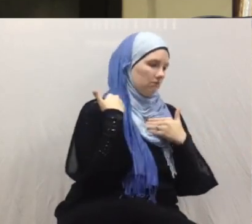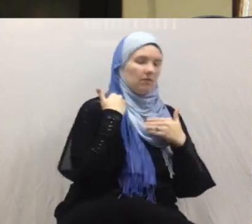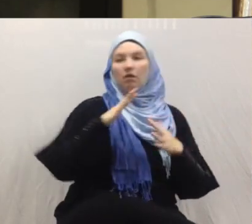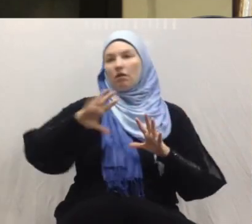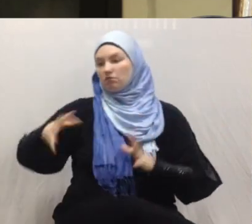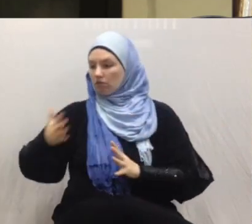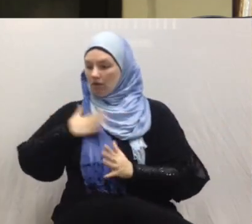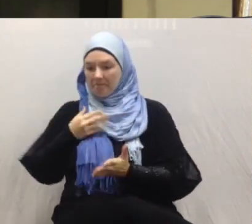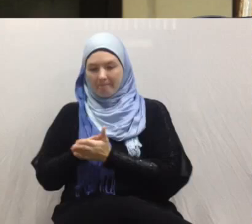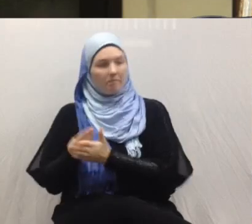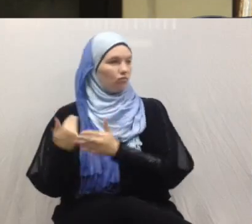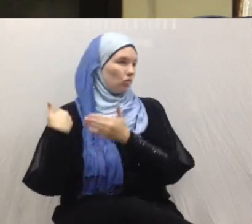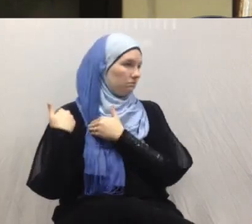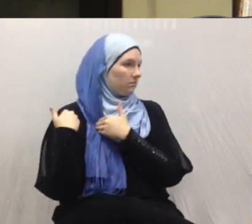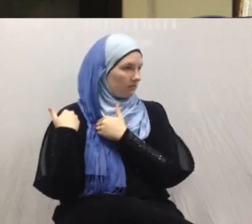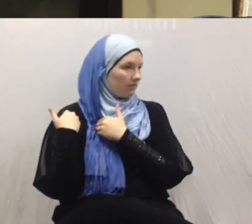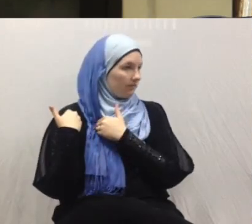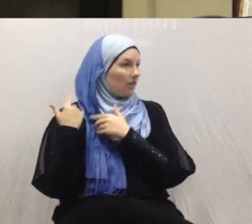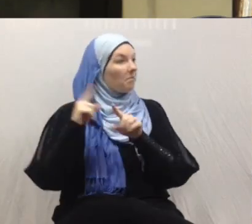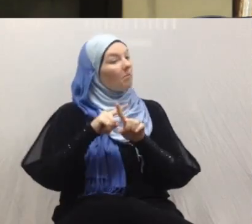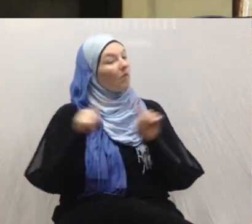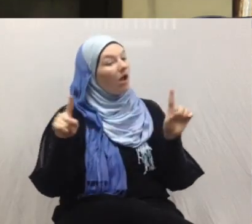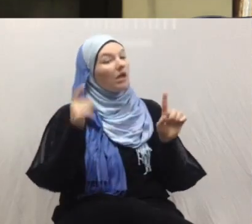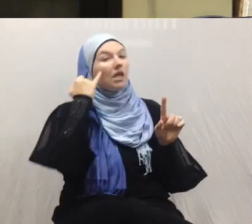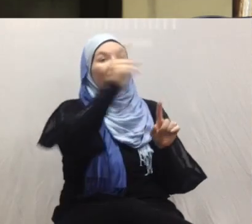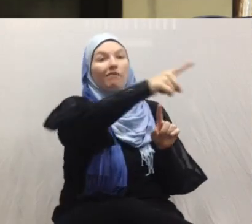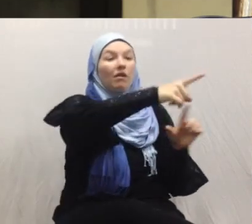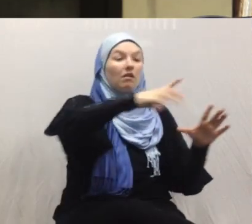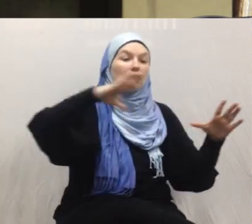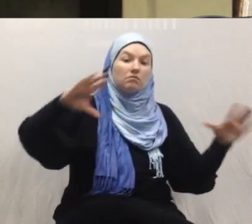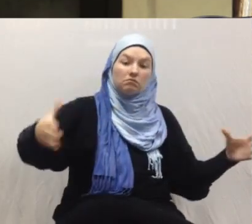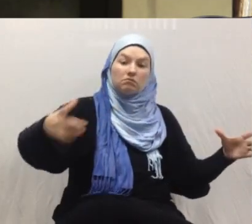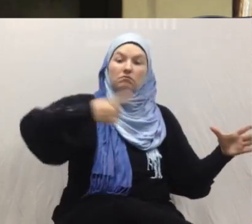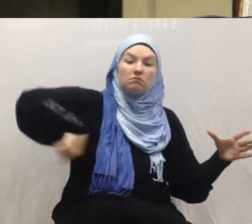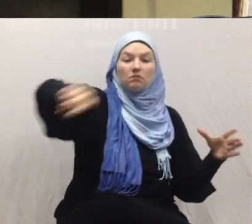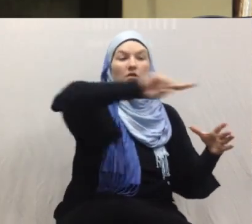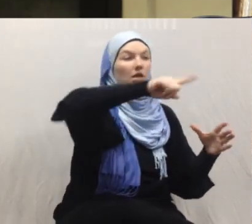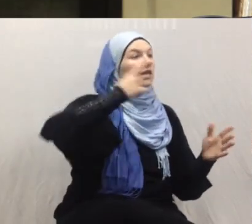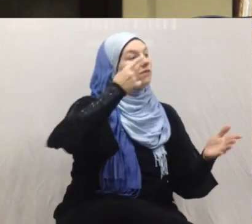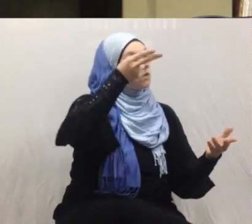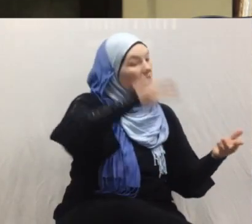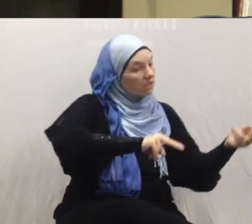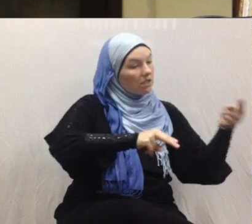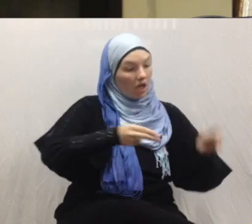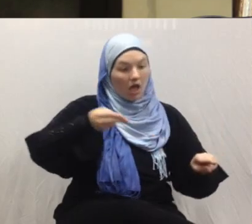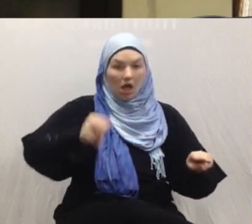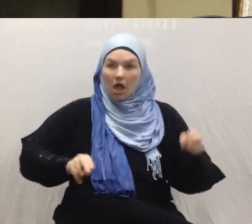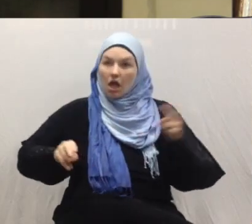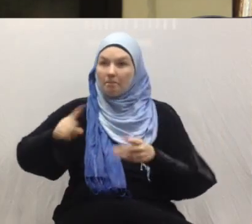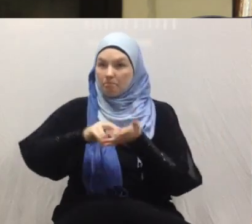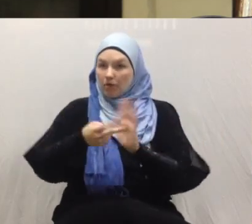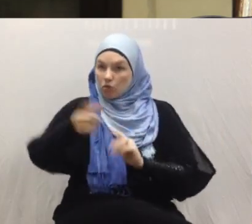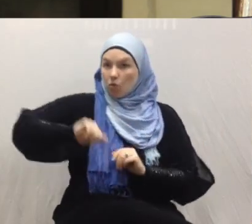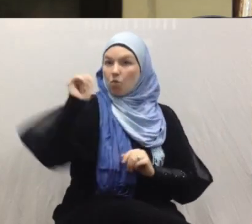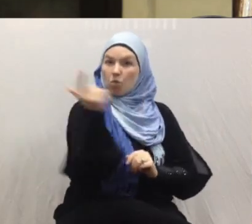other against anyone who attacks the people of this document. So if you sign as party to this Medina